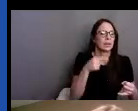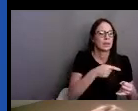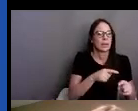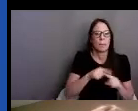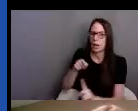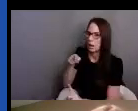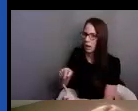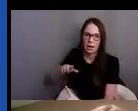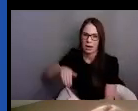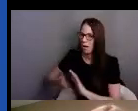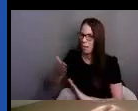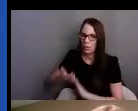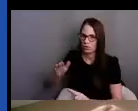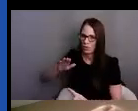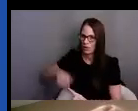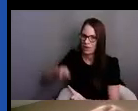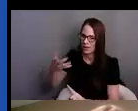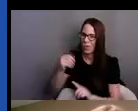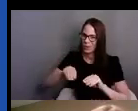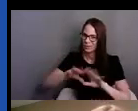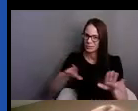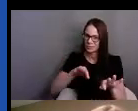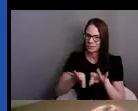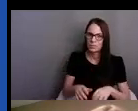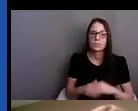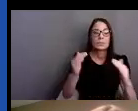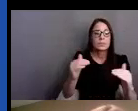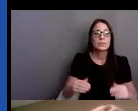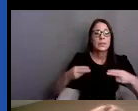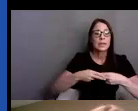not operational yet. Next slide, please.